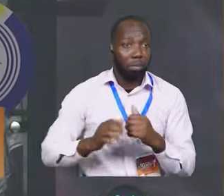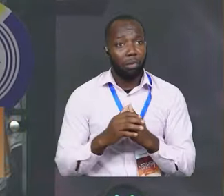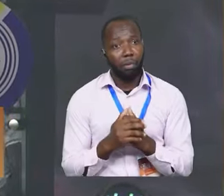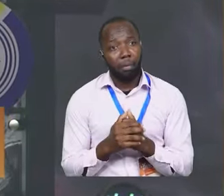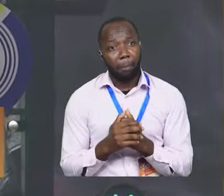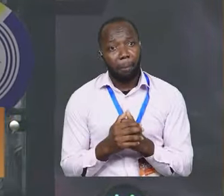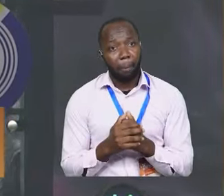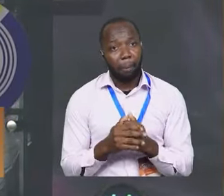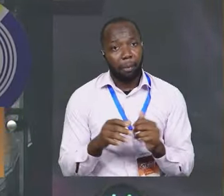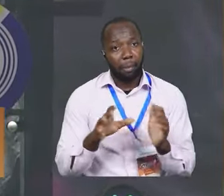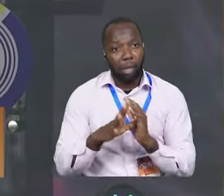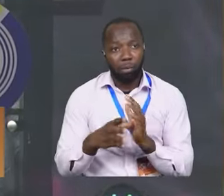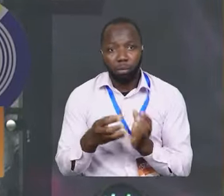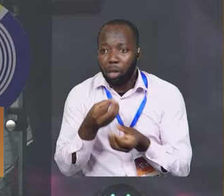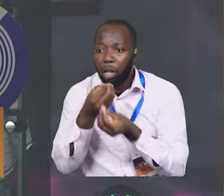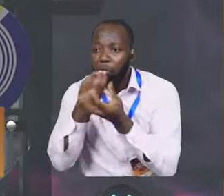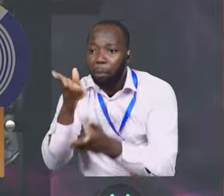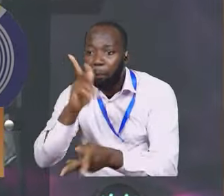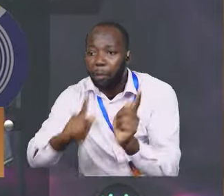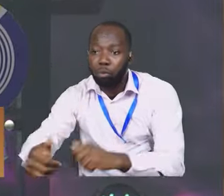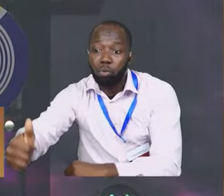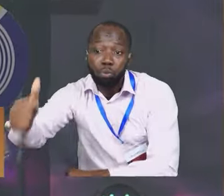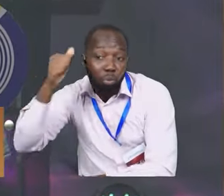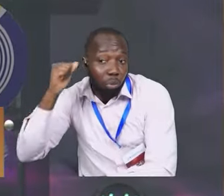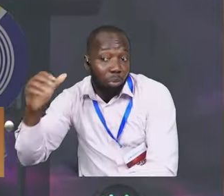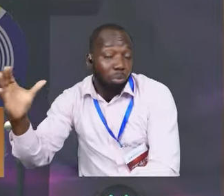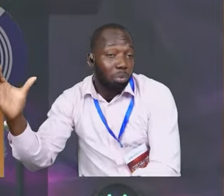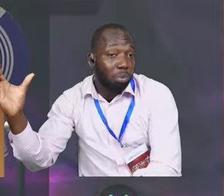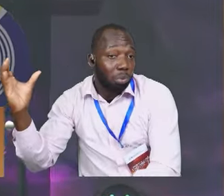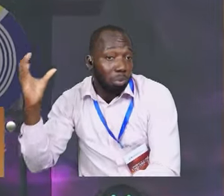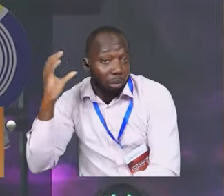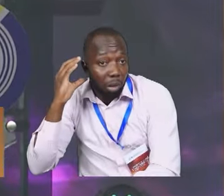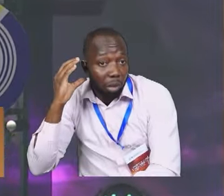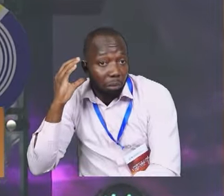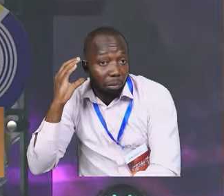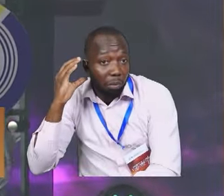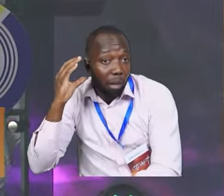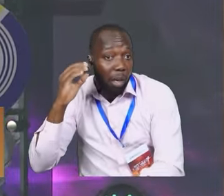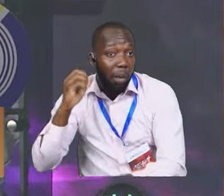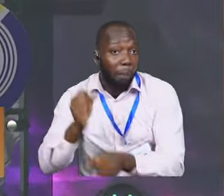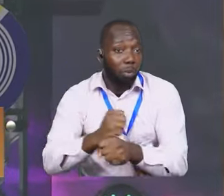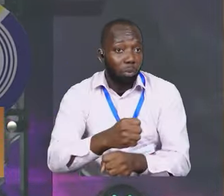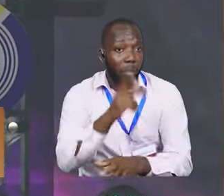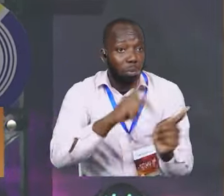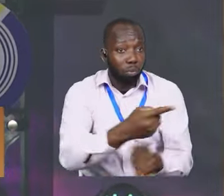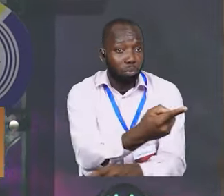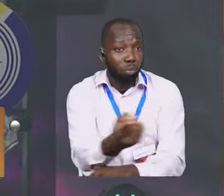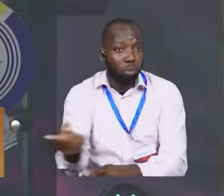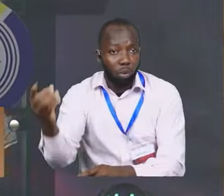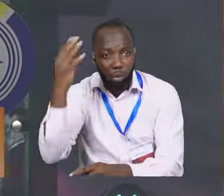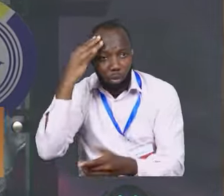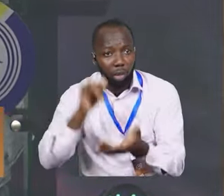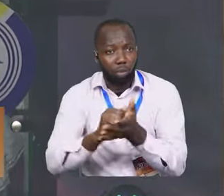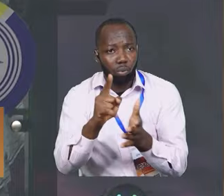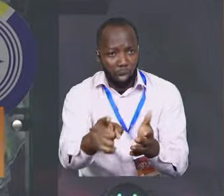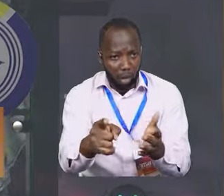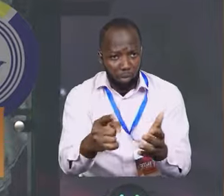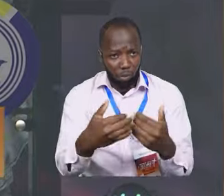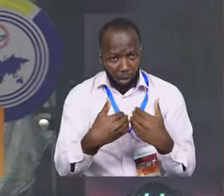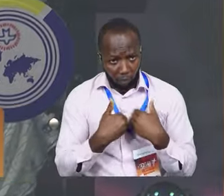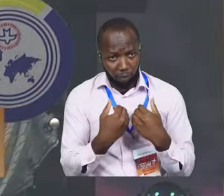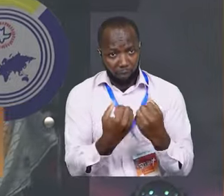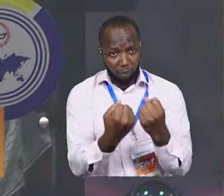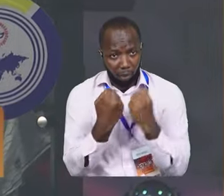know Christ. And I tried preaching to them and they don't get the message. Let them know that you have